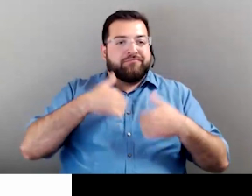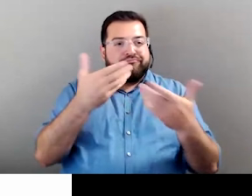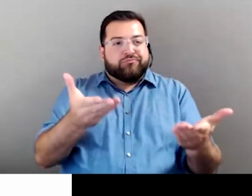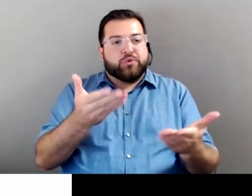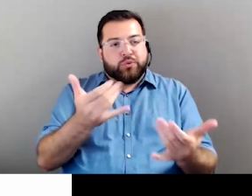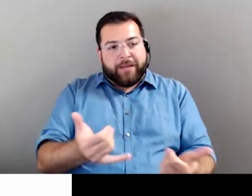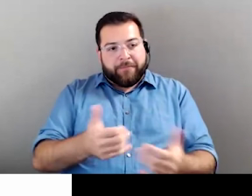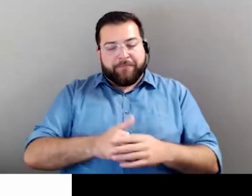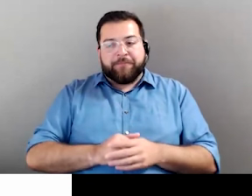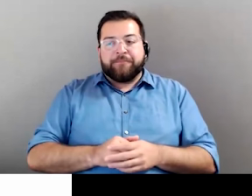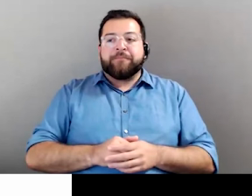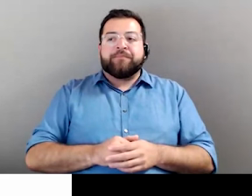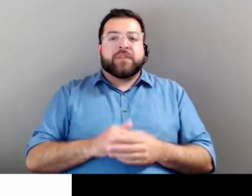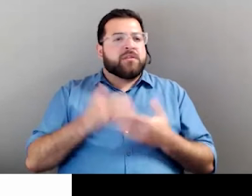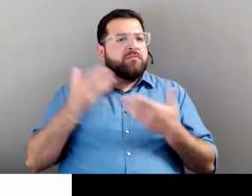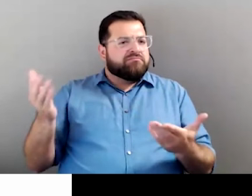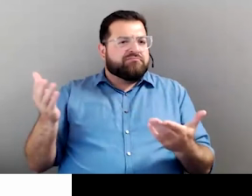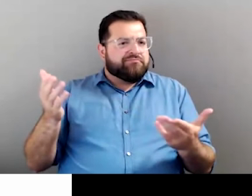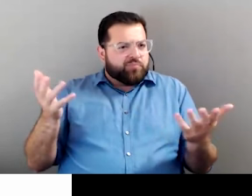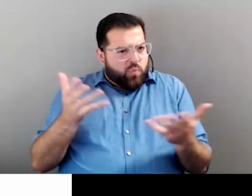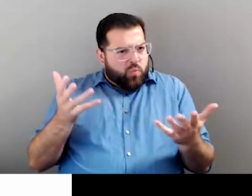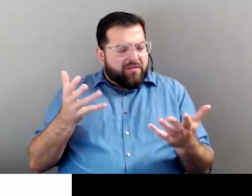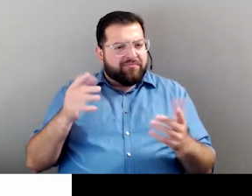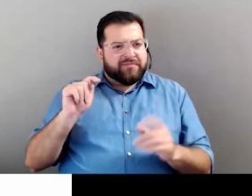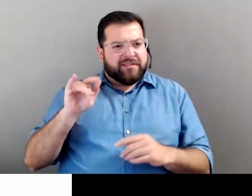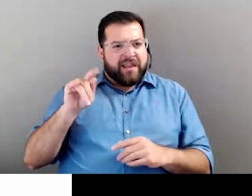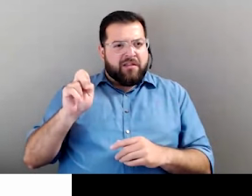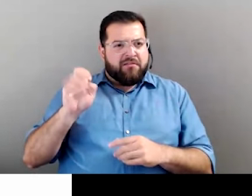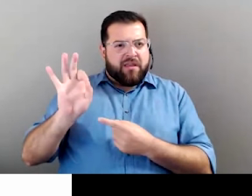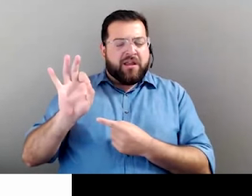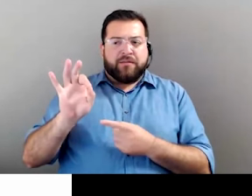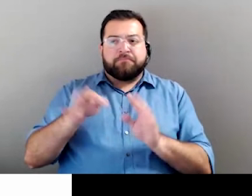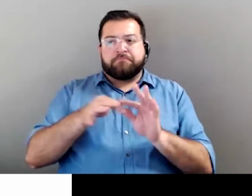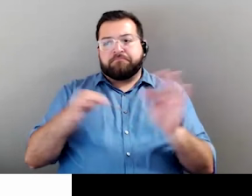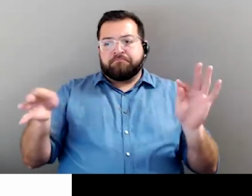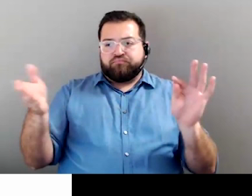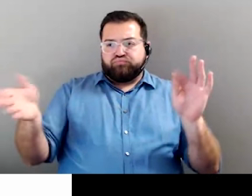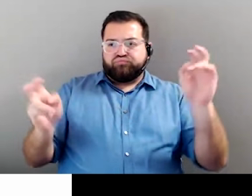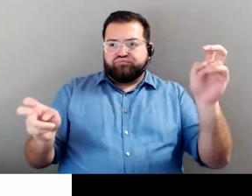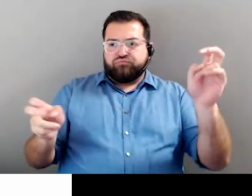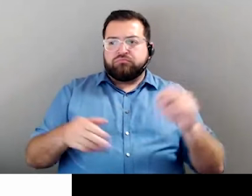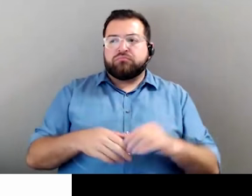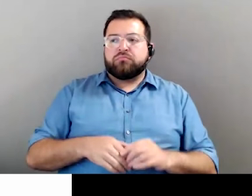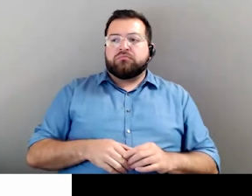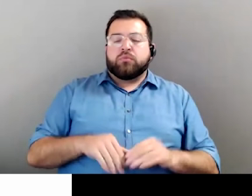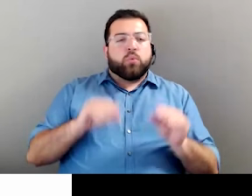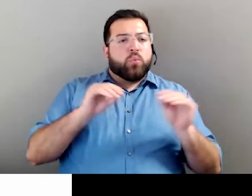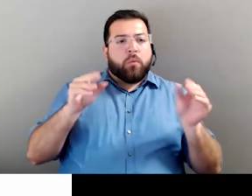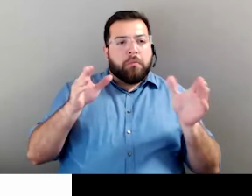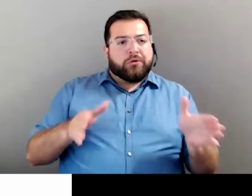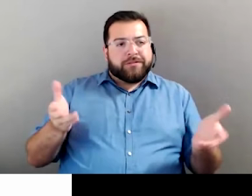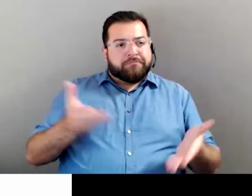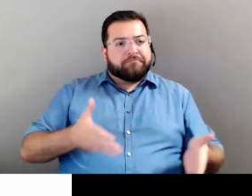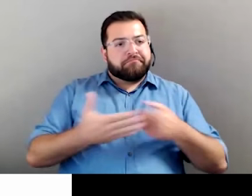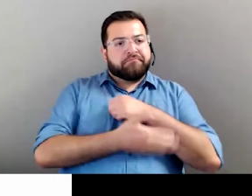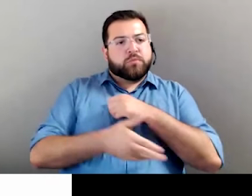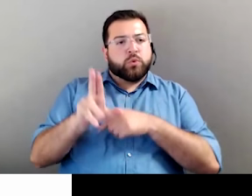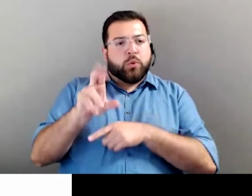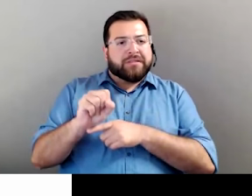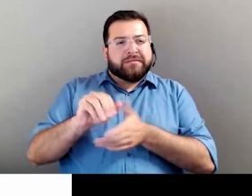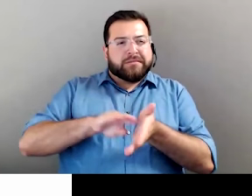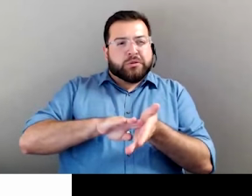All right, so Title IX, it states that no person in the United States shall, on the basis of sex, be excluded from